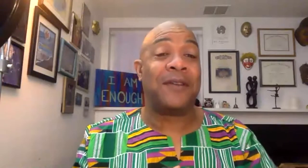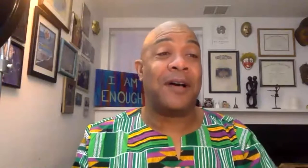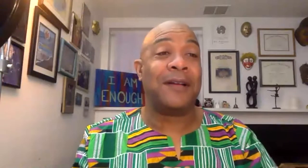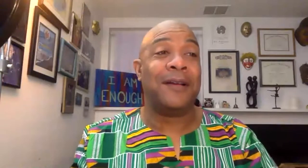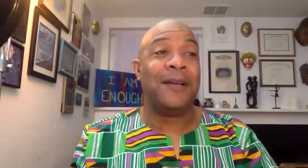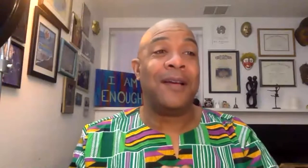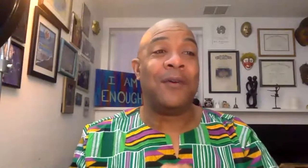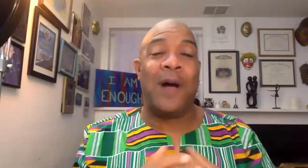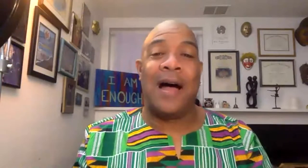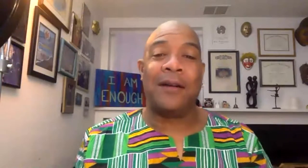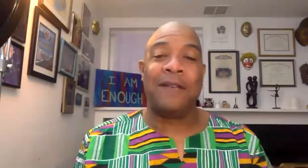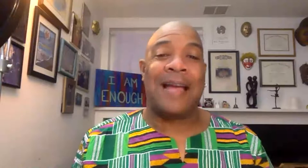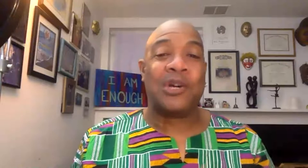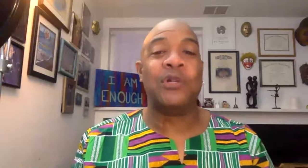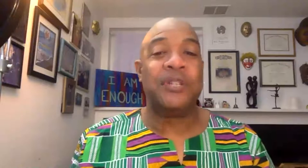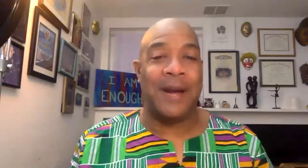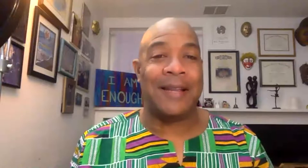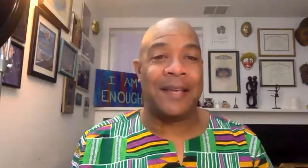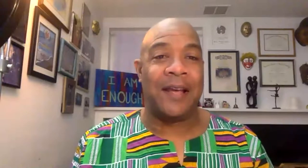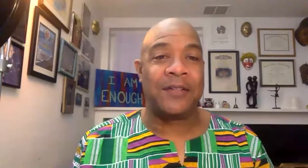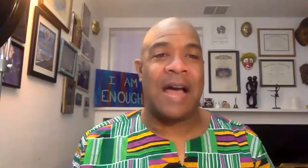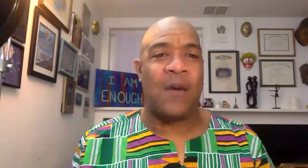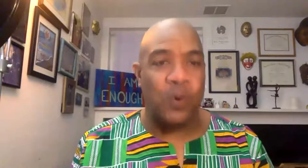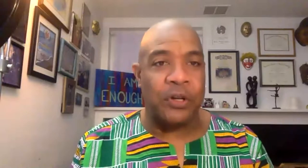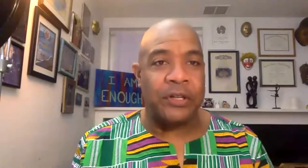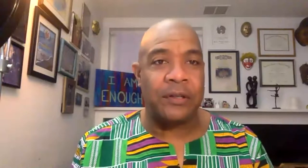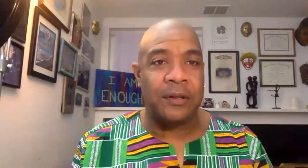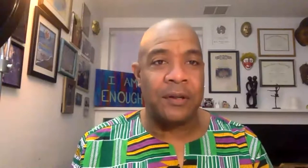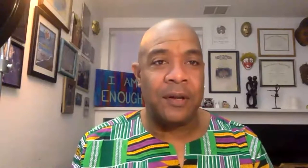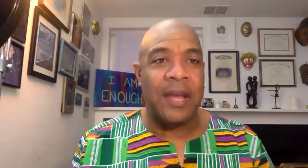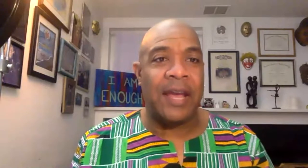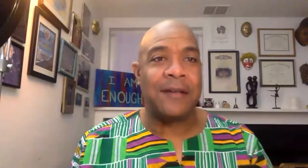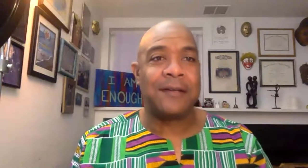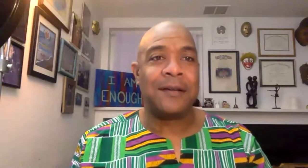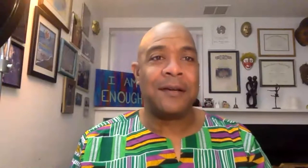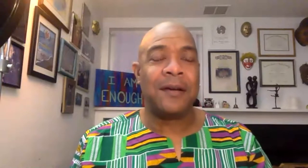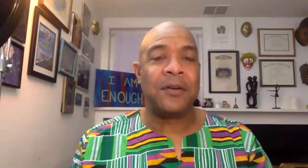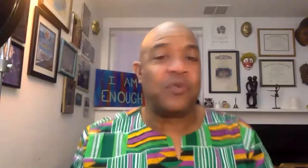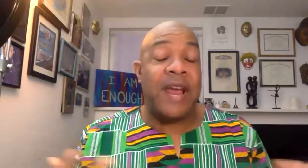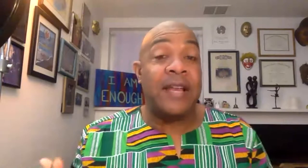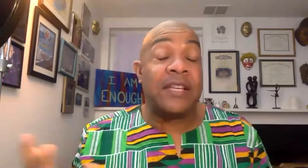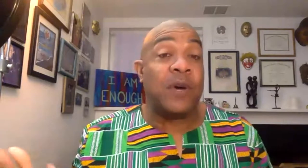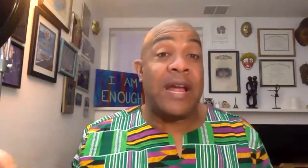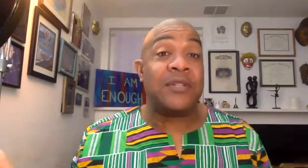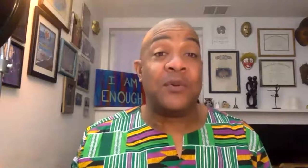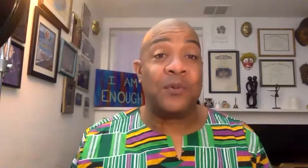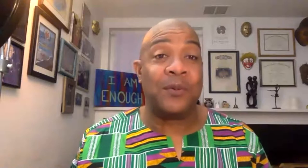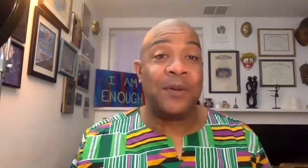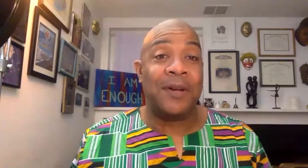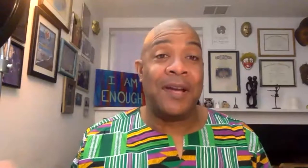I thought, wow, if I could do anything else, I would. And creating is what I